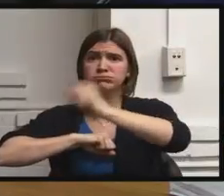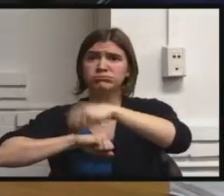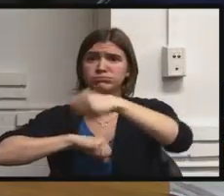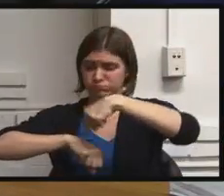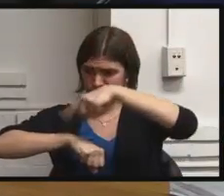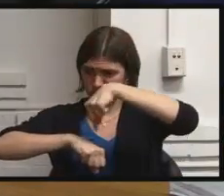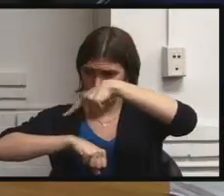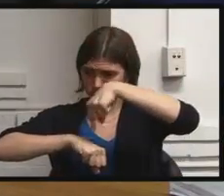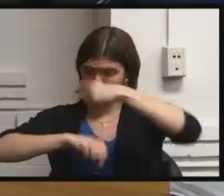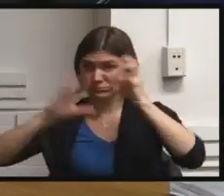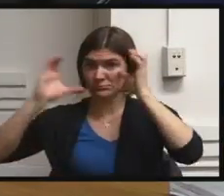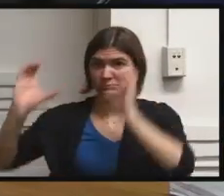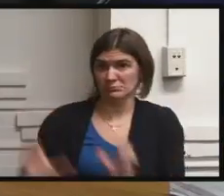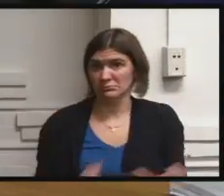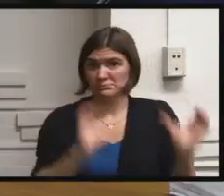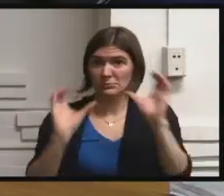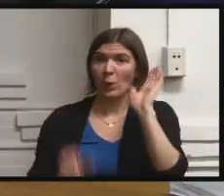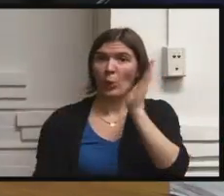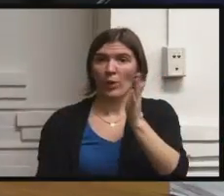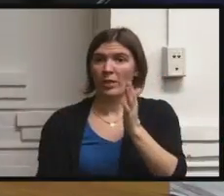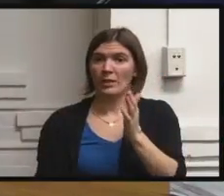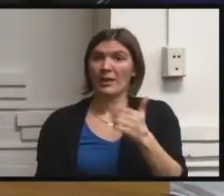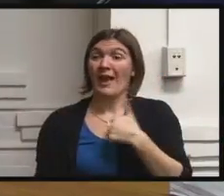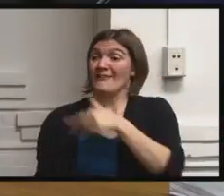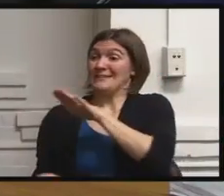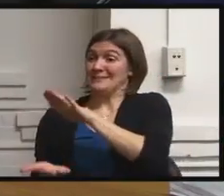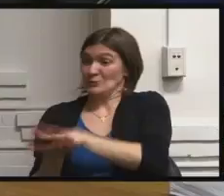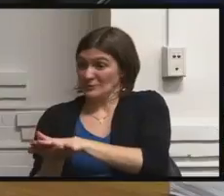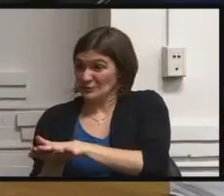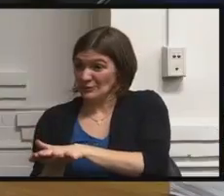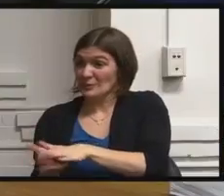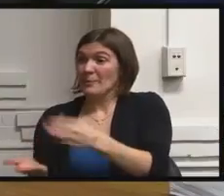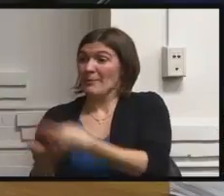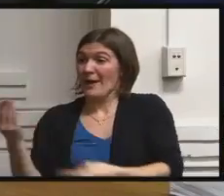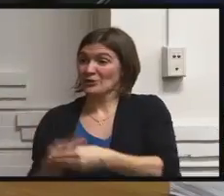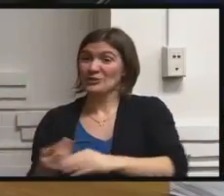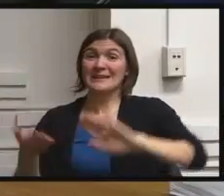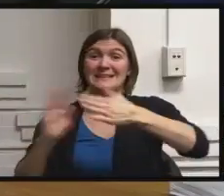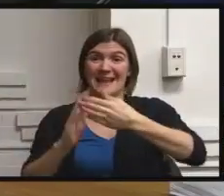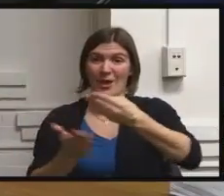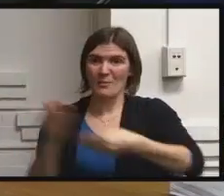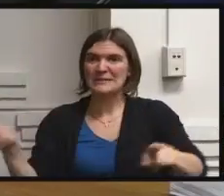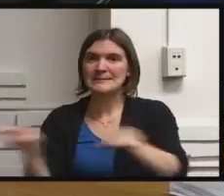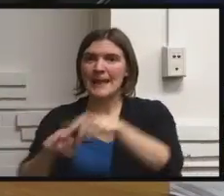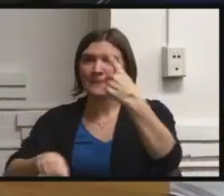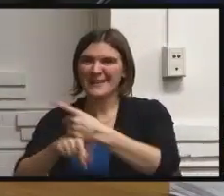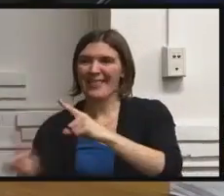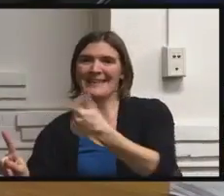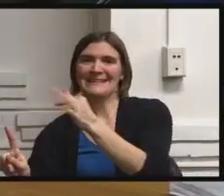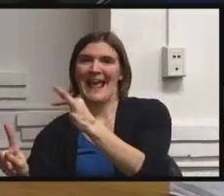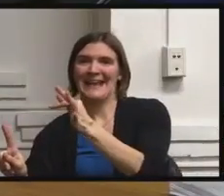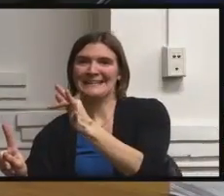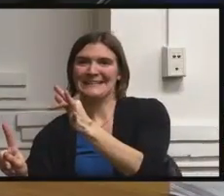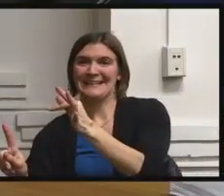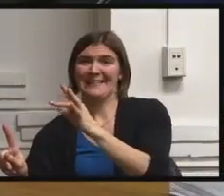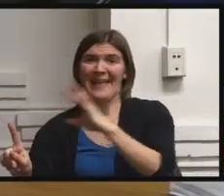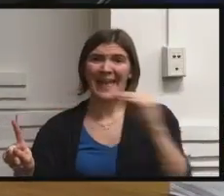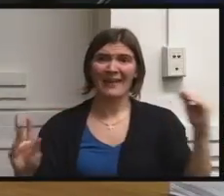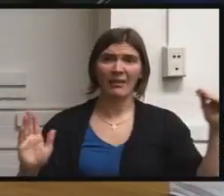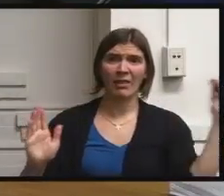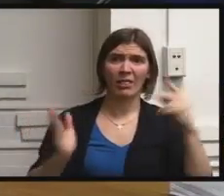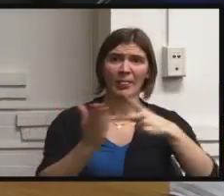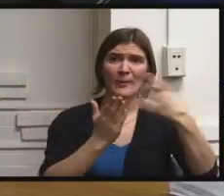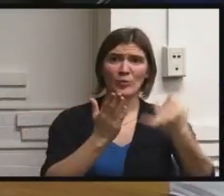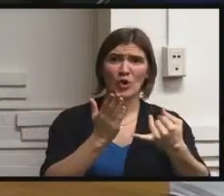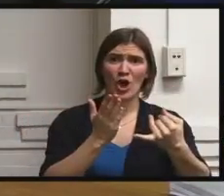meeting, because we have to do both the town and the school budget on the same day. And I'm not convinced we can get all the work done